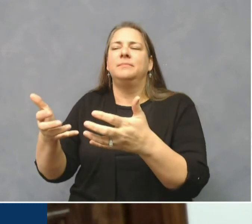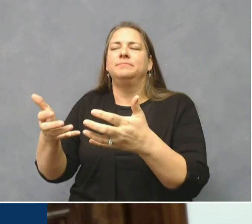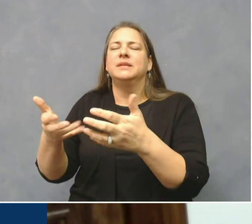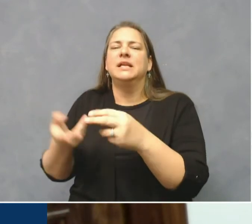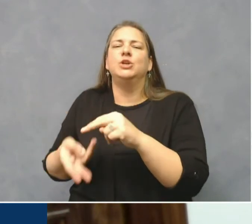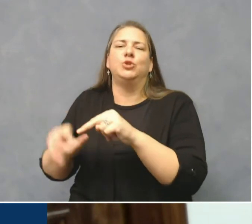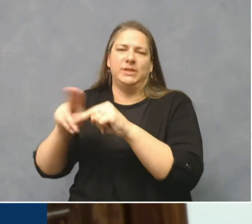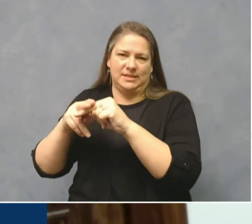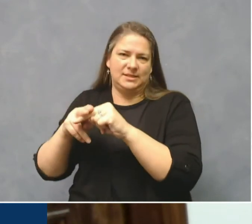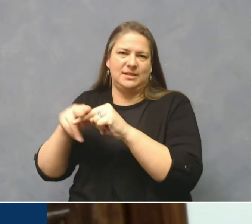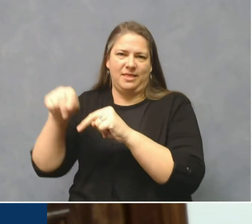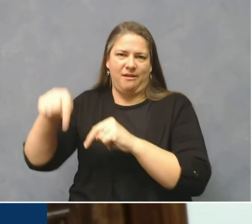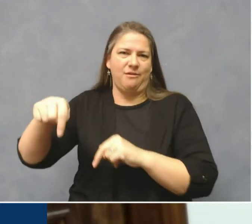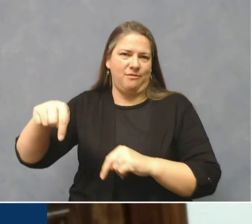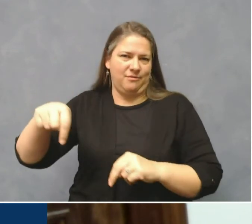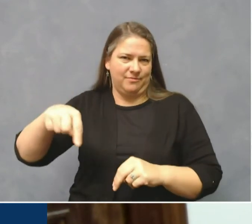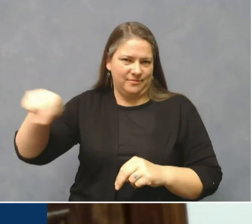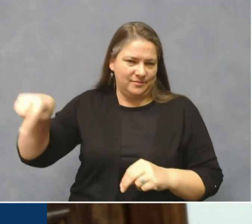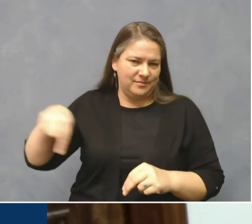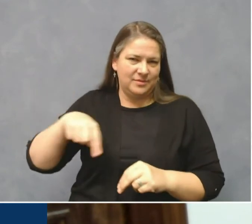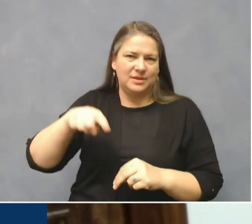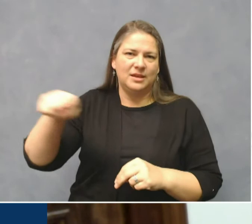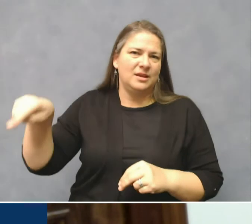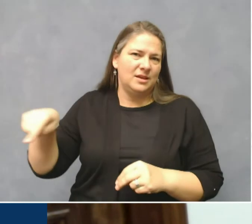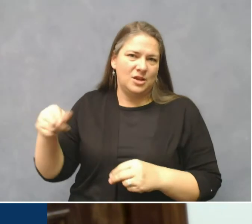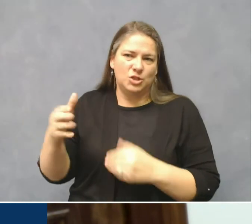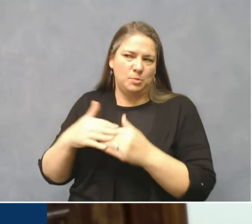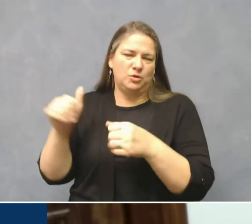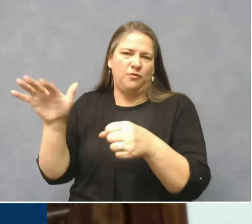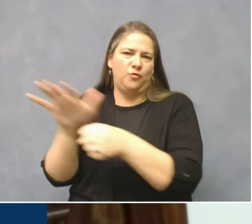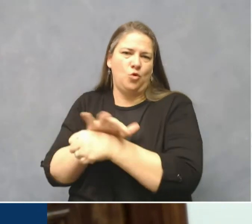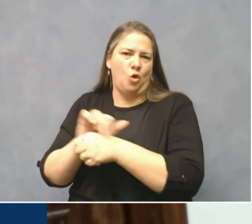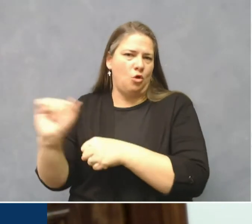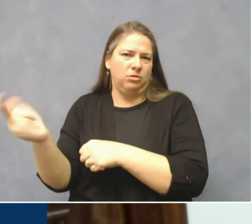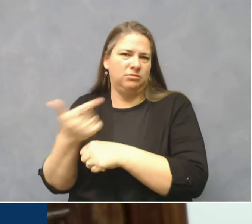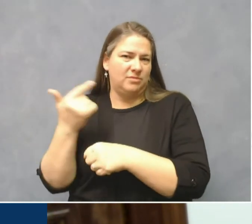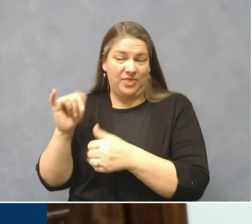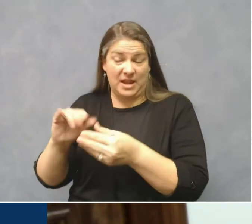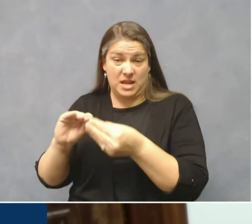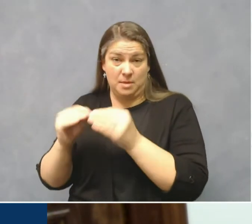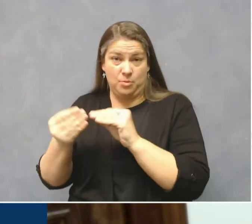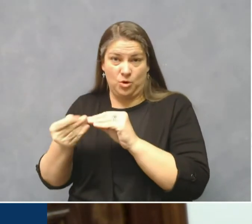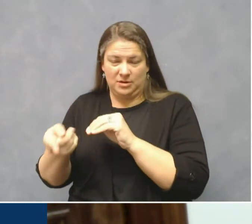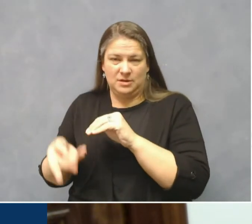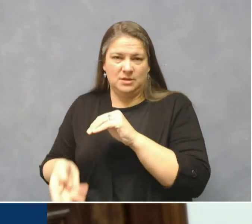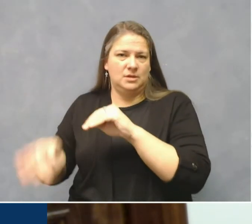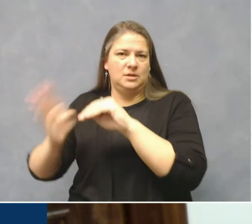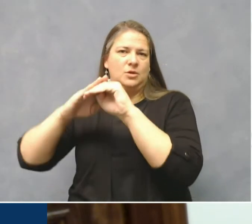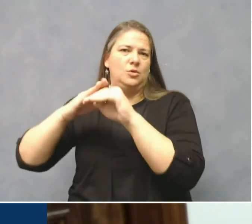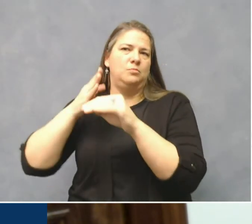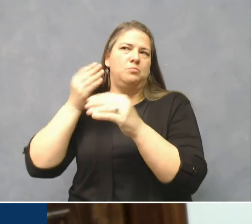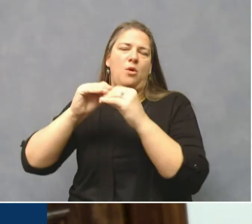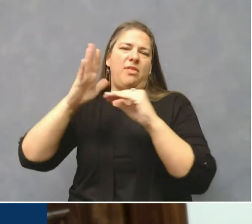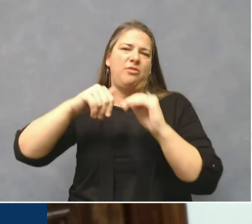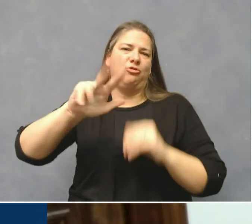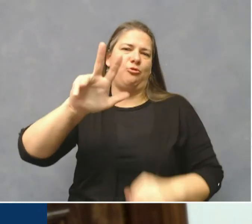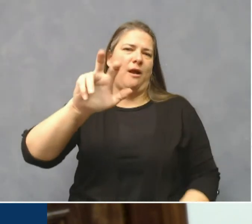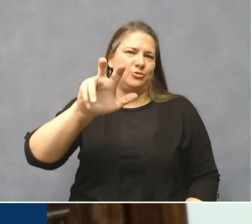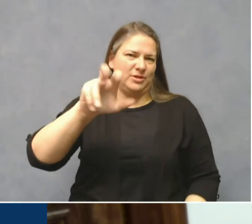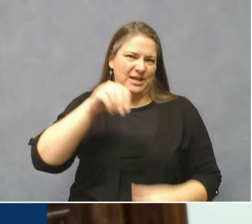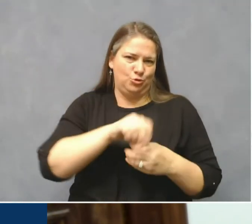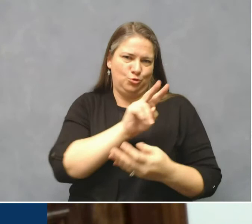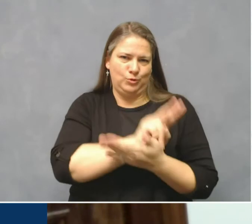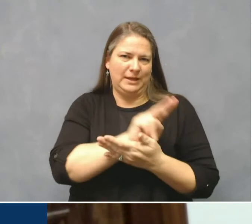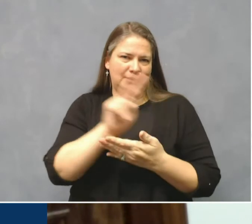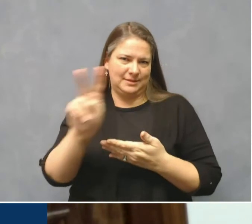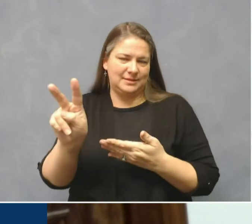point virtually included the entire population. That number went up over 300 cases in this 2-week period.